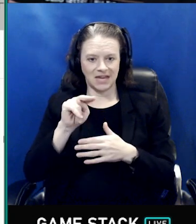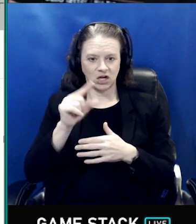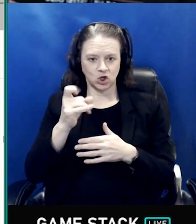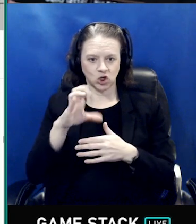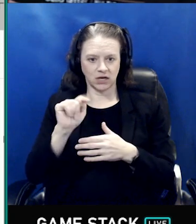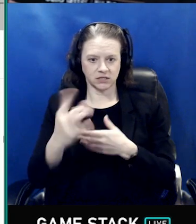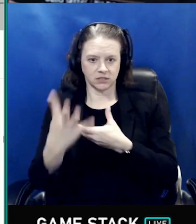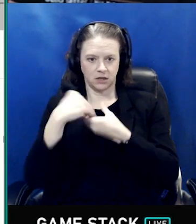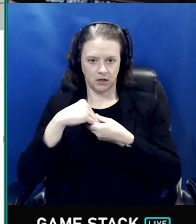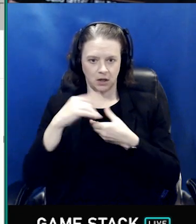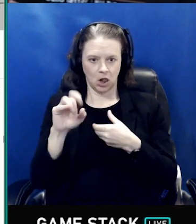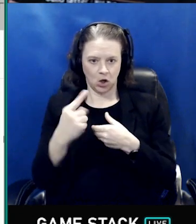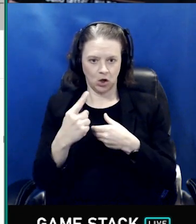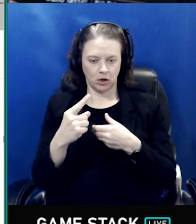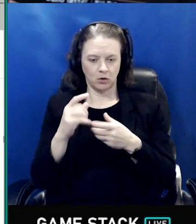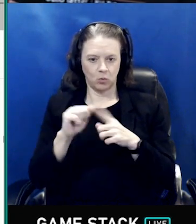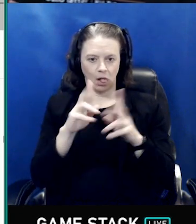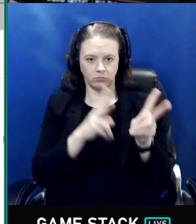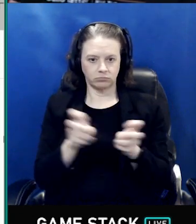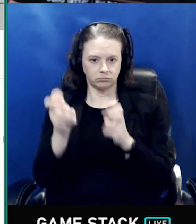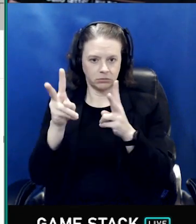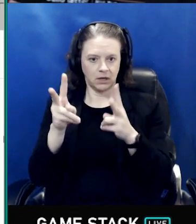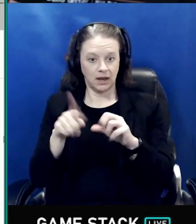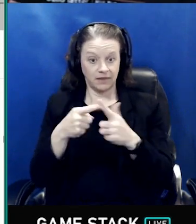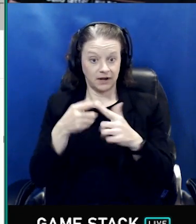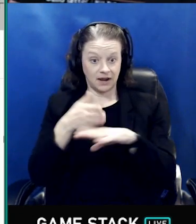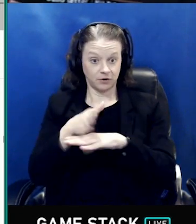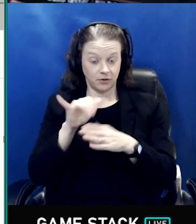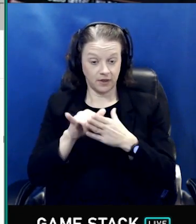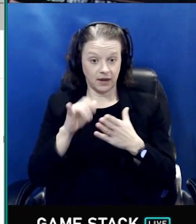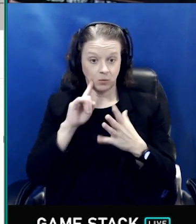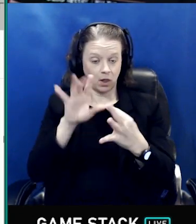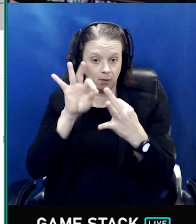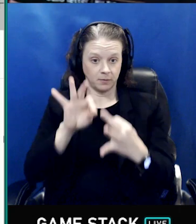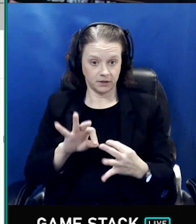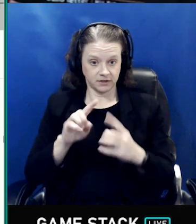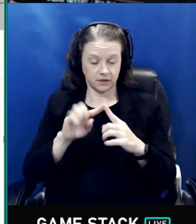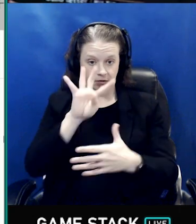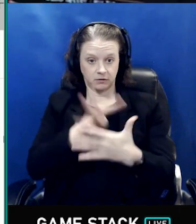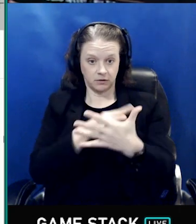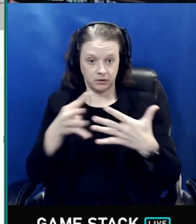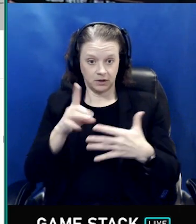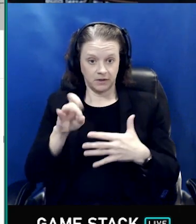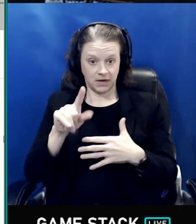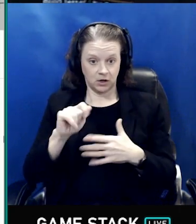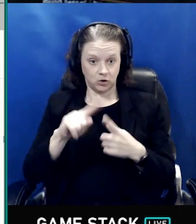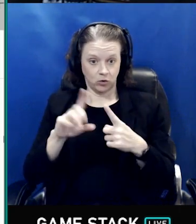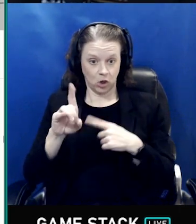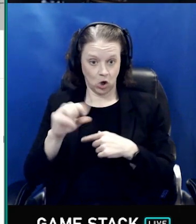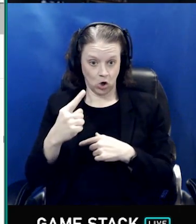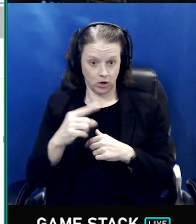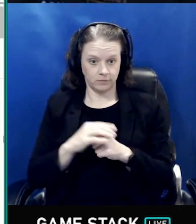all the data to the all logs, and after that, it will automatically distribute data to a log.